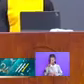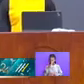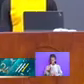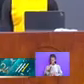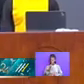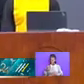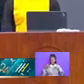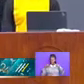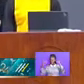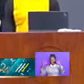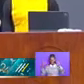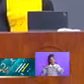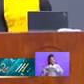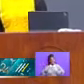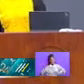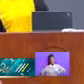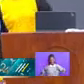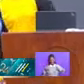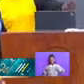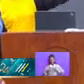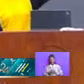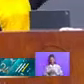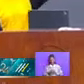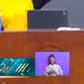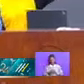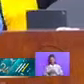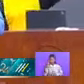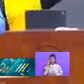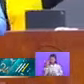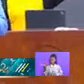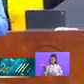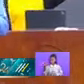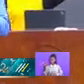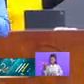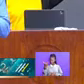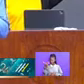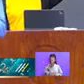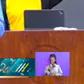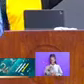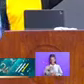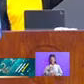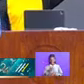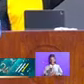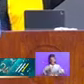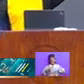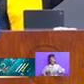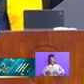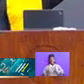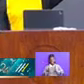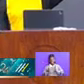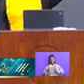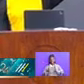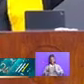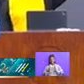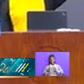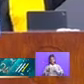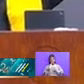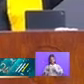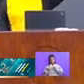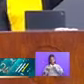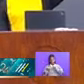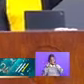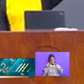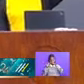never be great in life because they are conceived on the